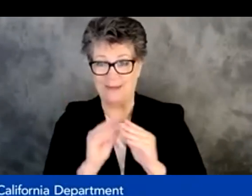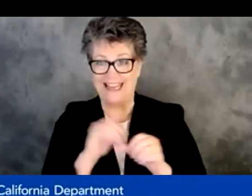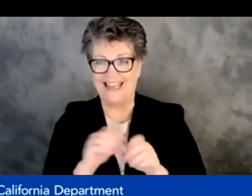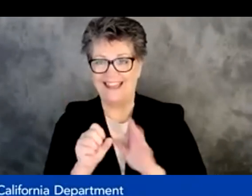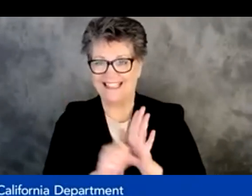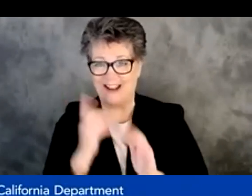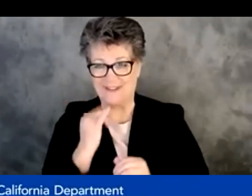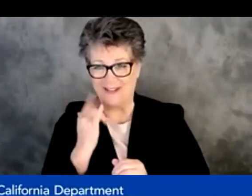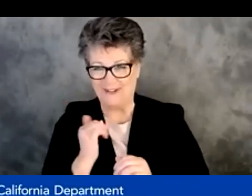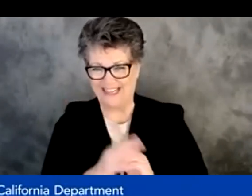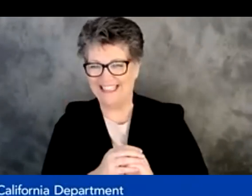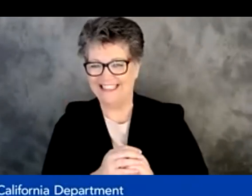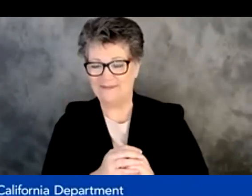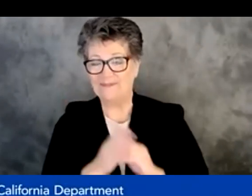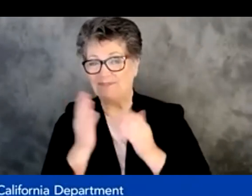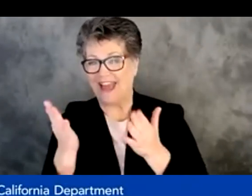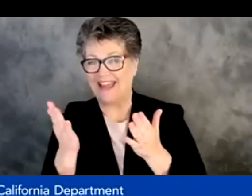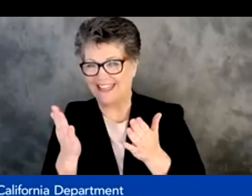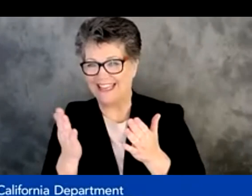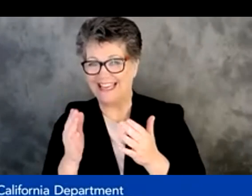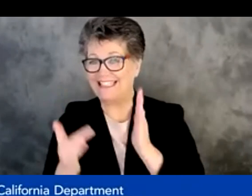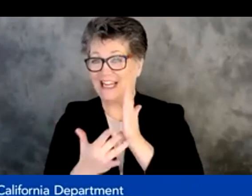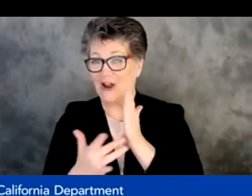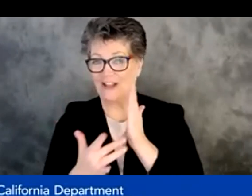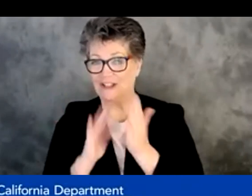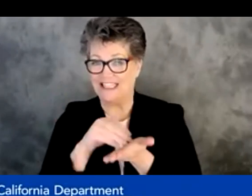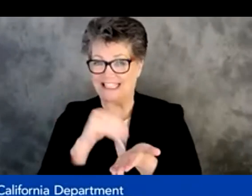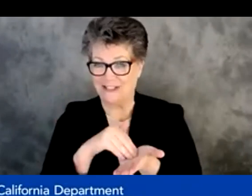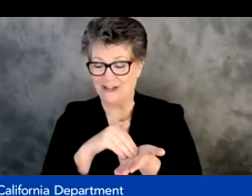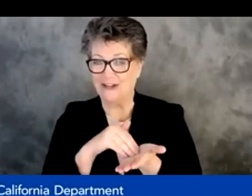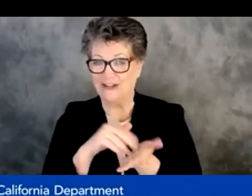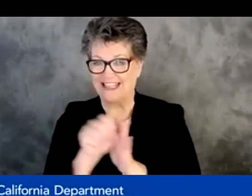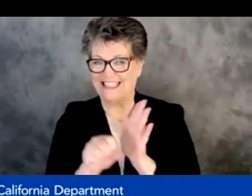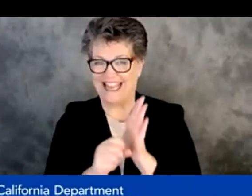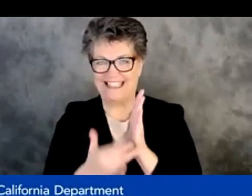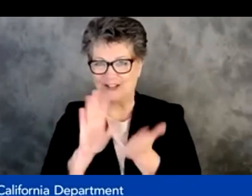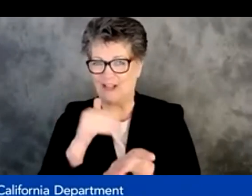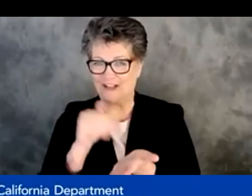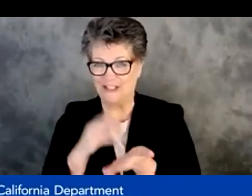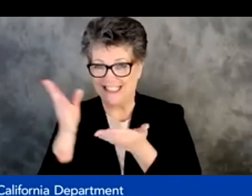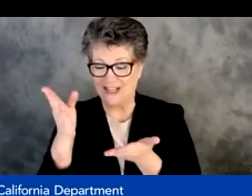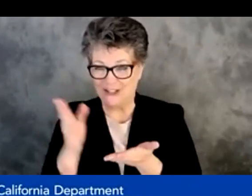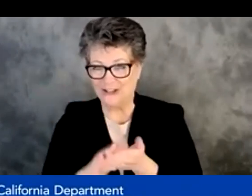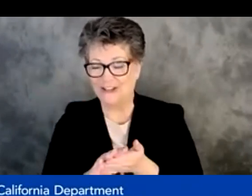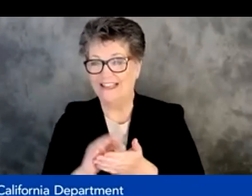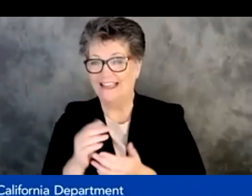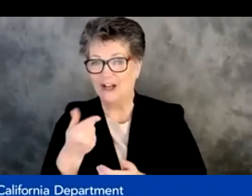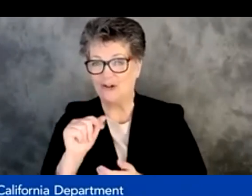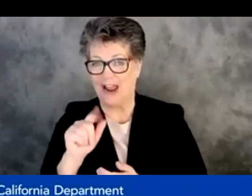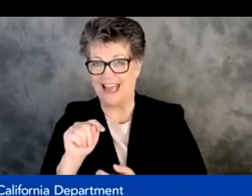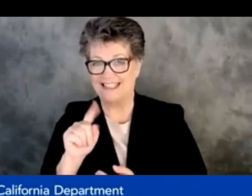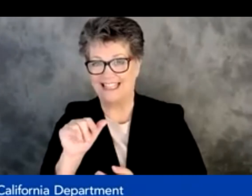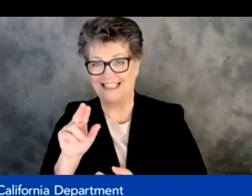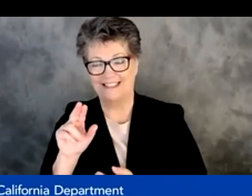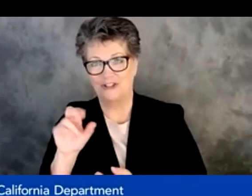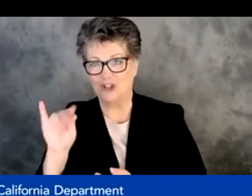that was headed up at the Technology Center, the state's Technology Center. Grantland Johnson was